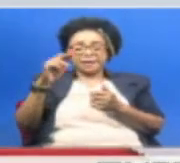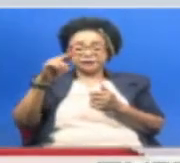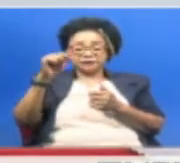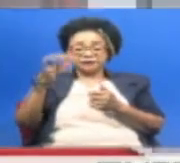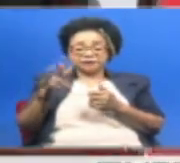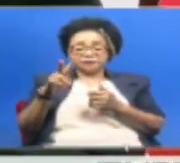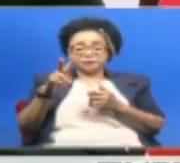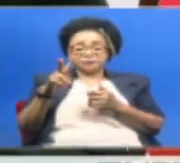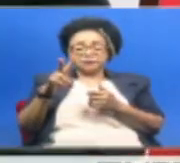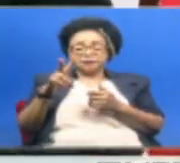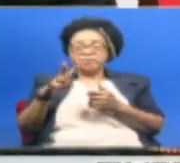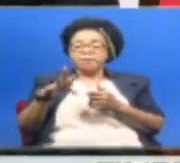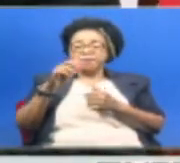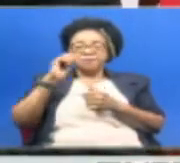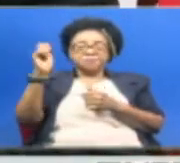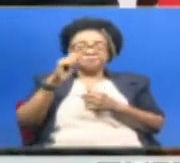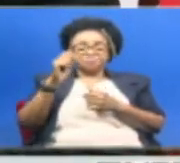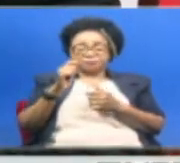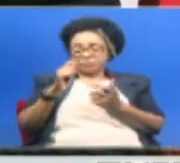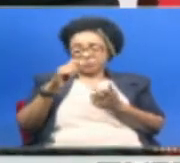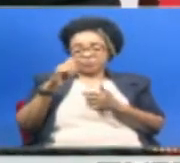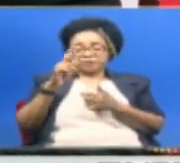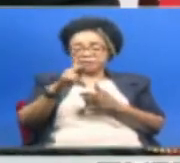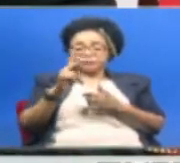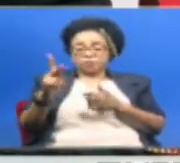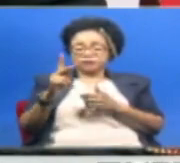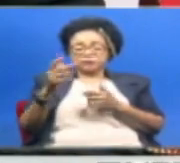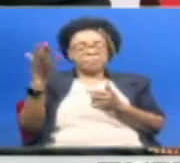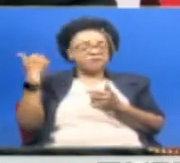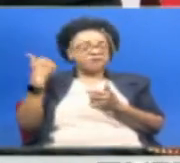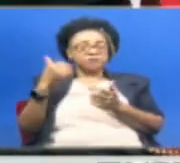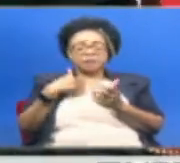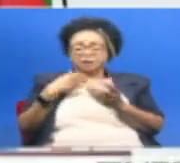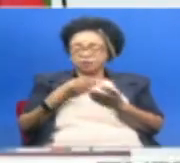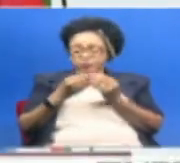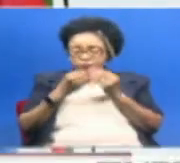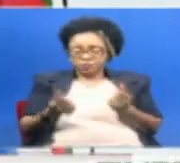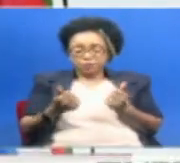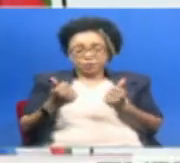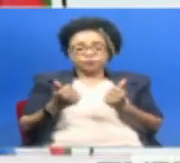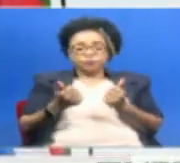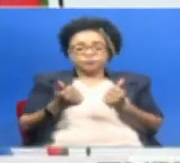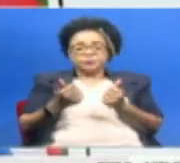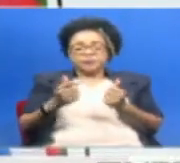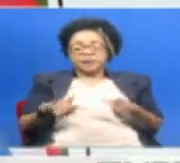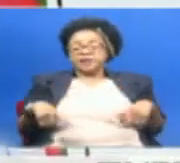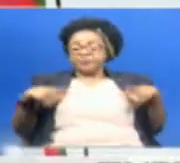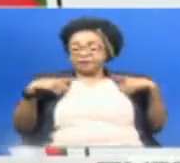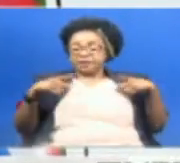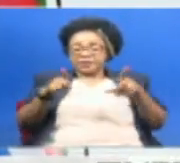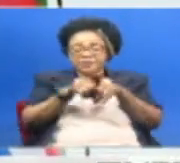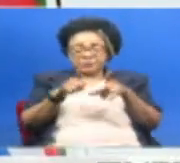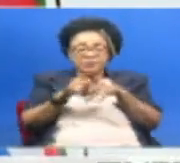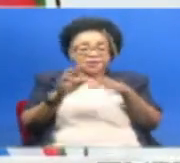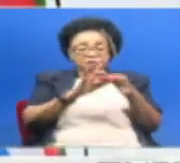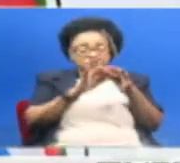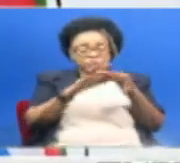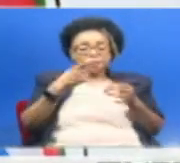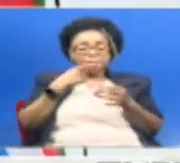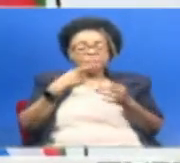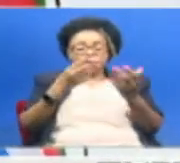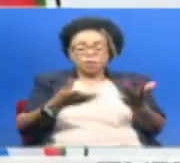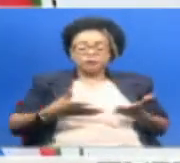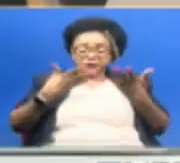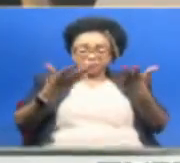Kenya Kwanza says it has comprehensive policies to address the cost of living, while Azimio says it will table